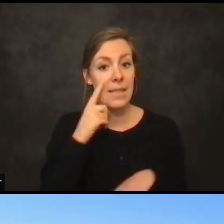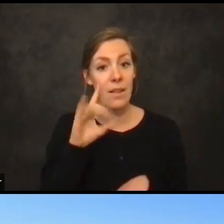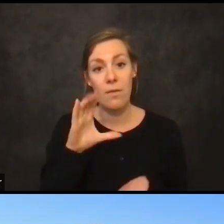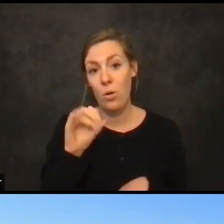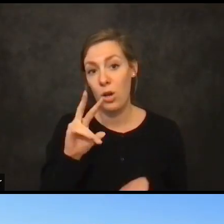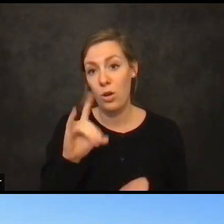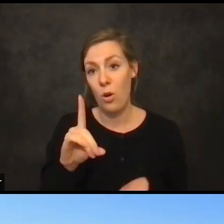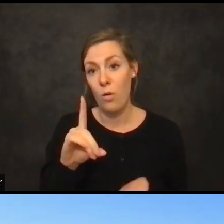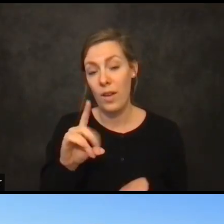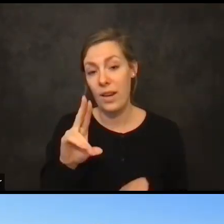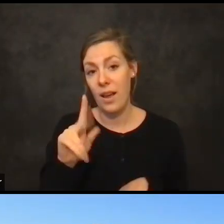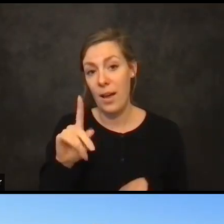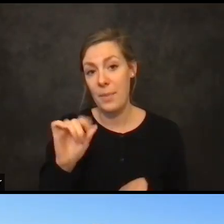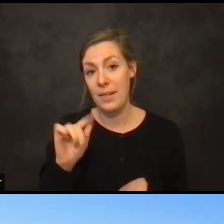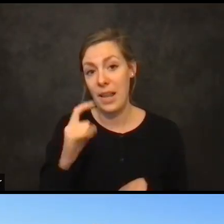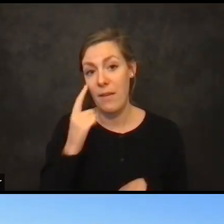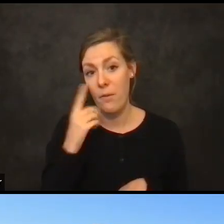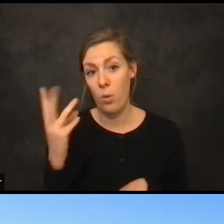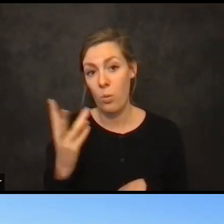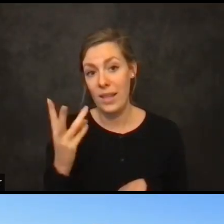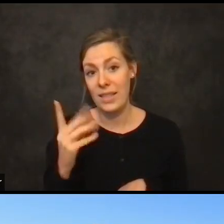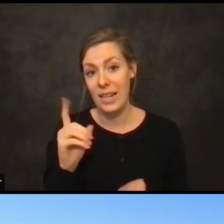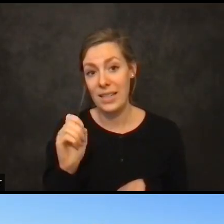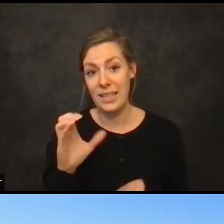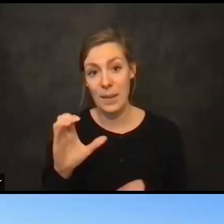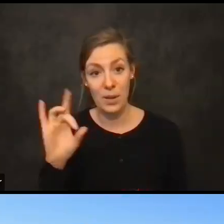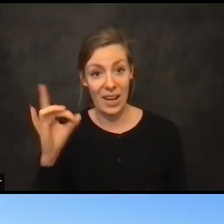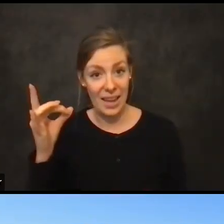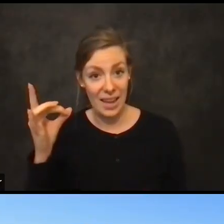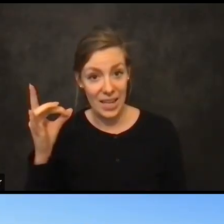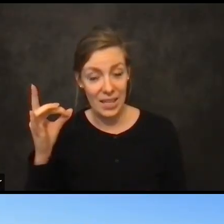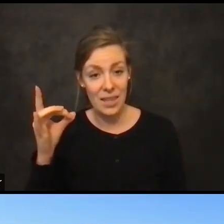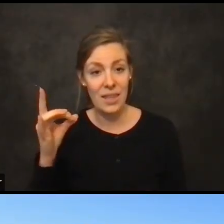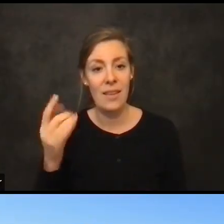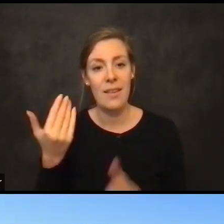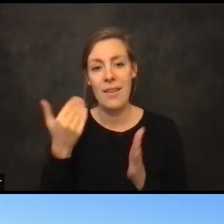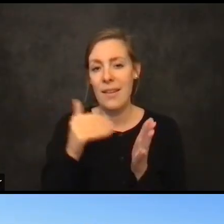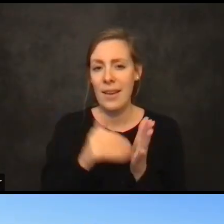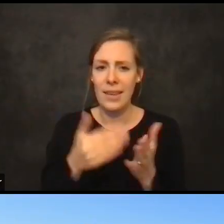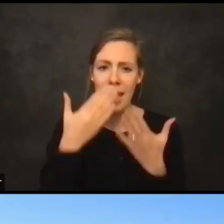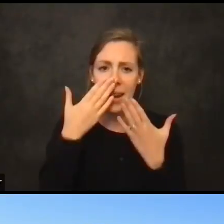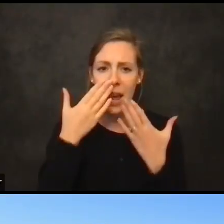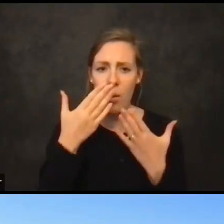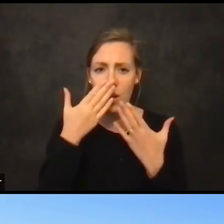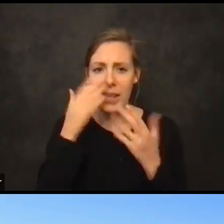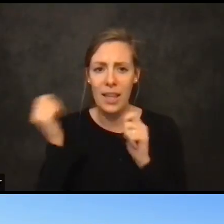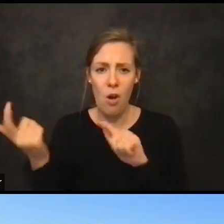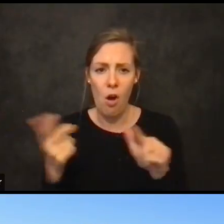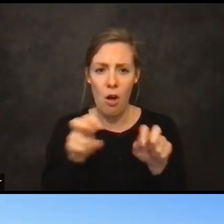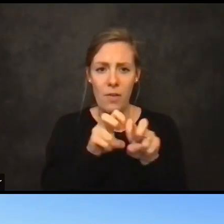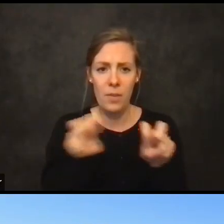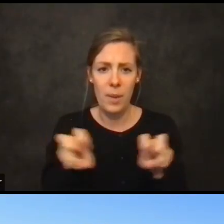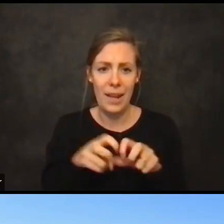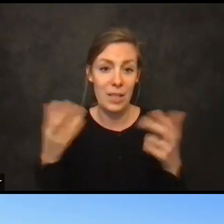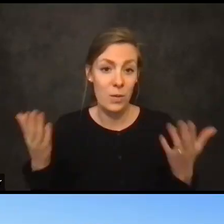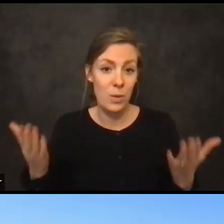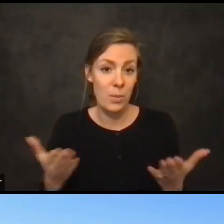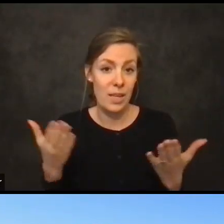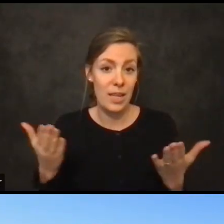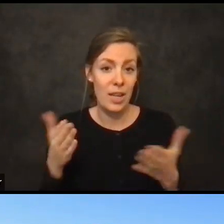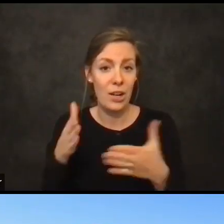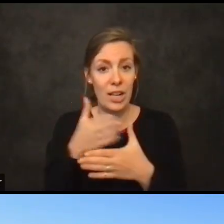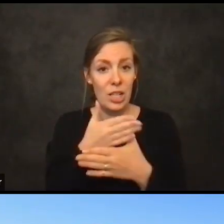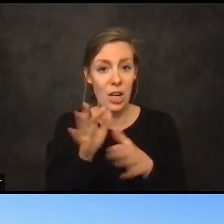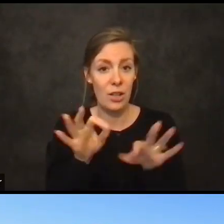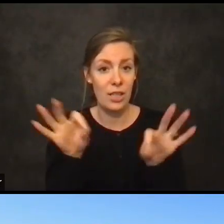for today, Wednesday, December 8th. I thank all of our panelists for being here and sharing this important